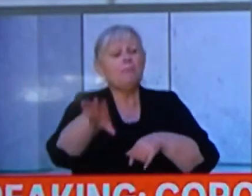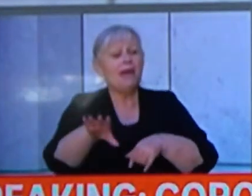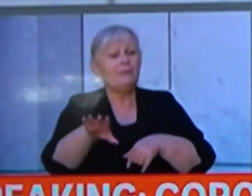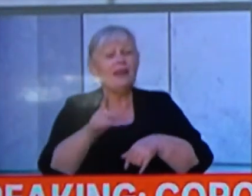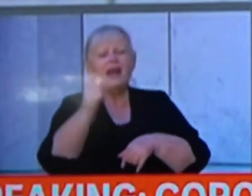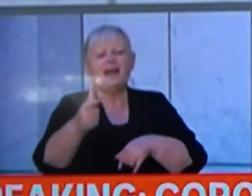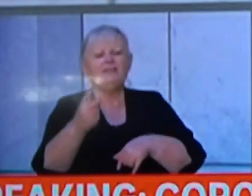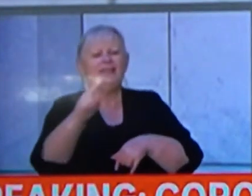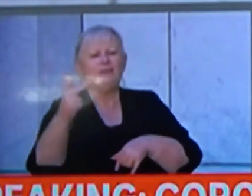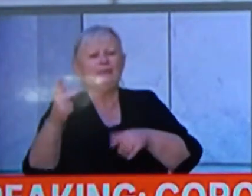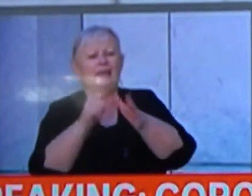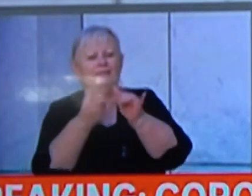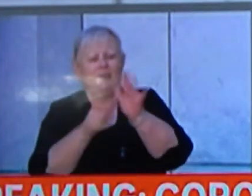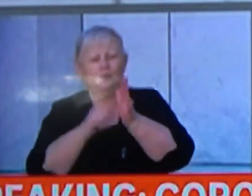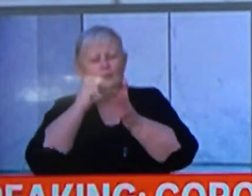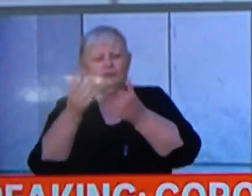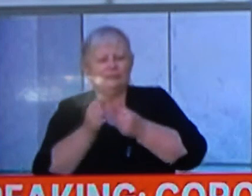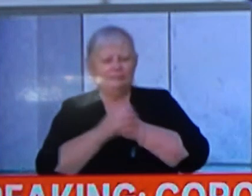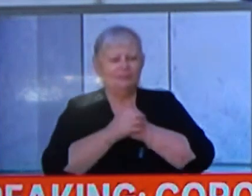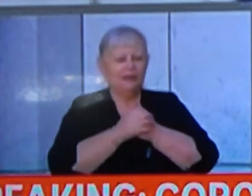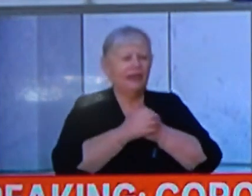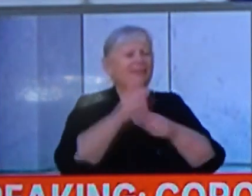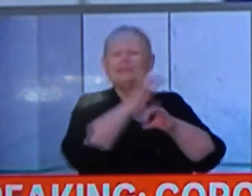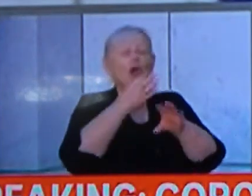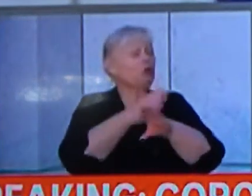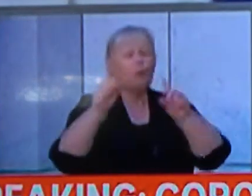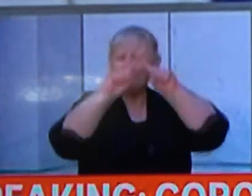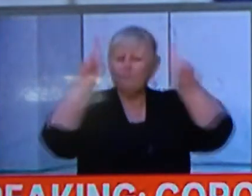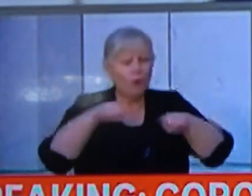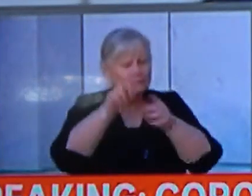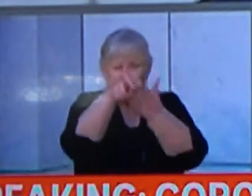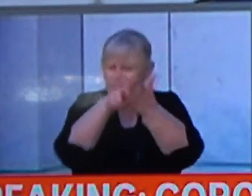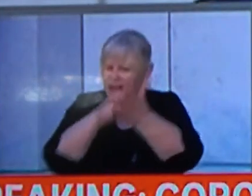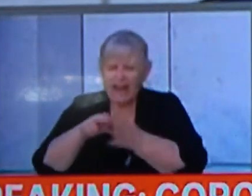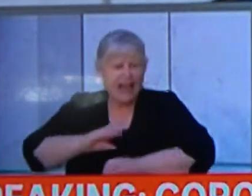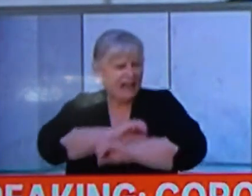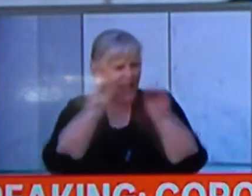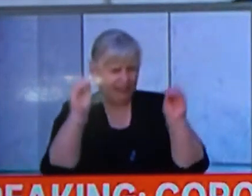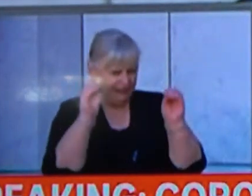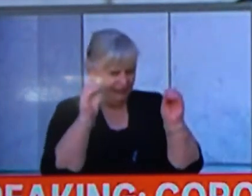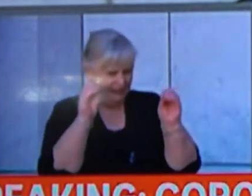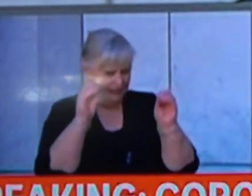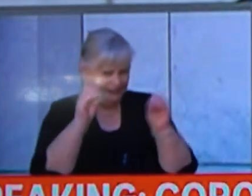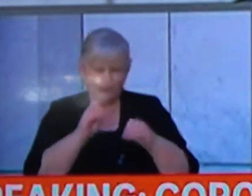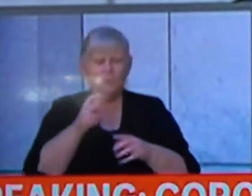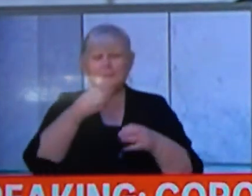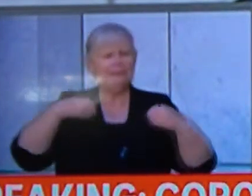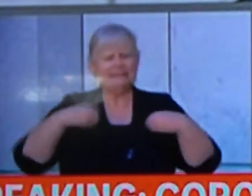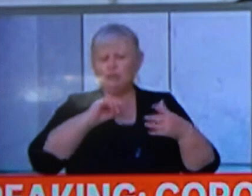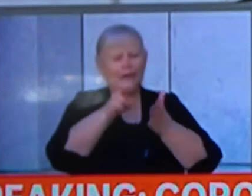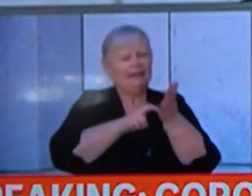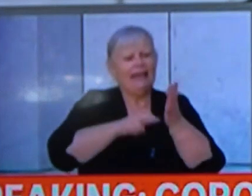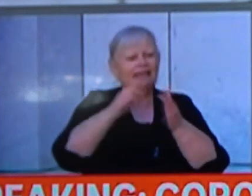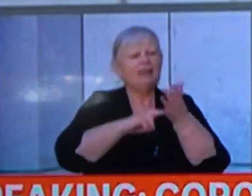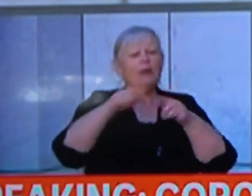after 28th of April. No new forms will be required from Australian small and medium-sized